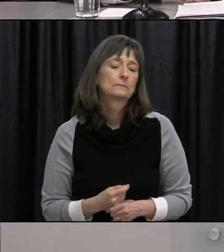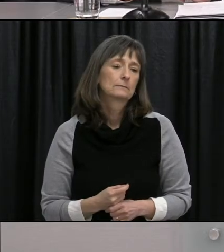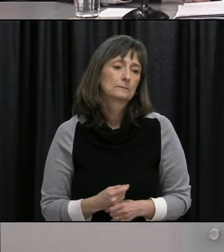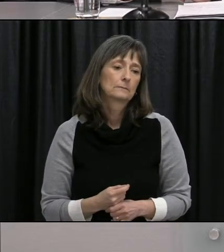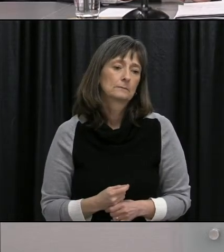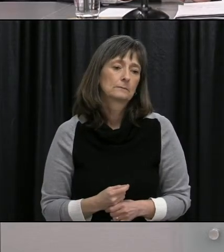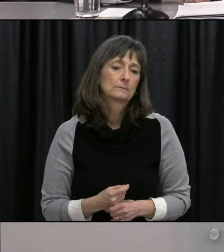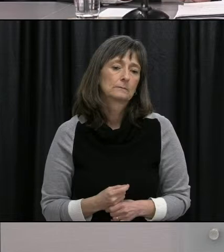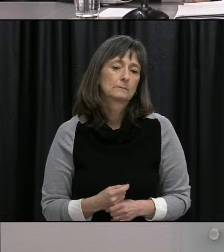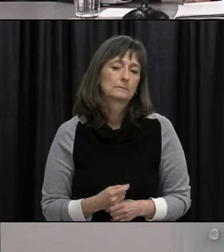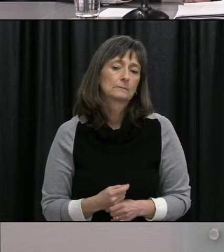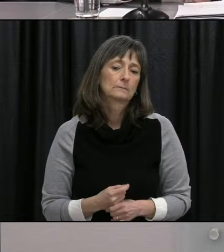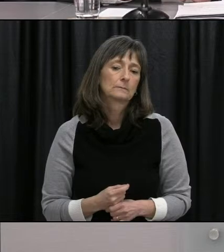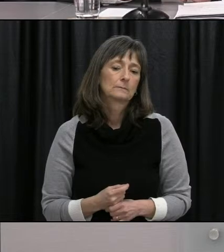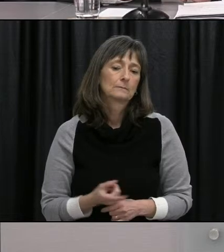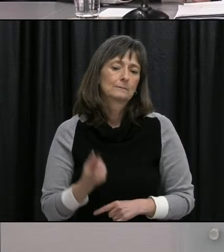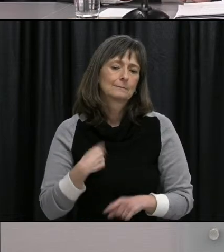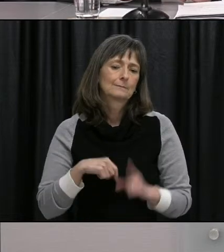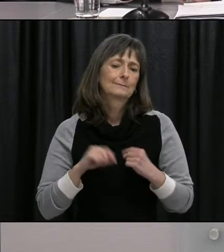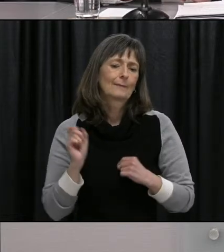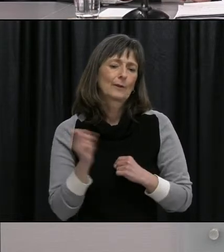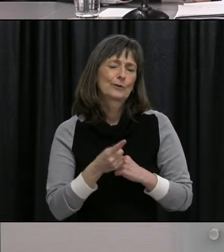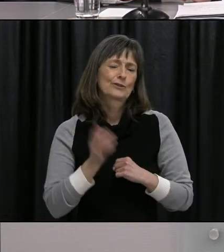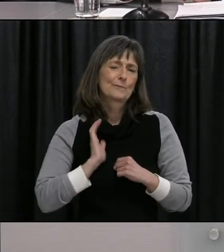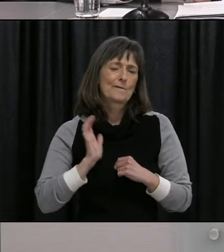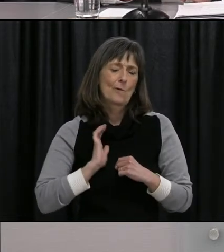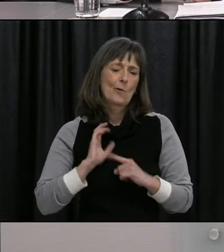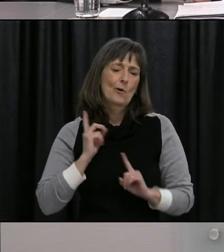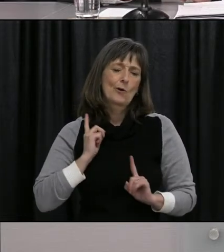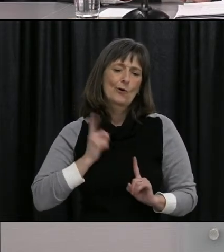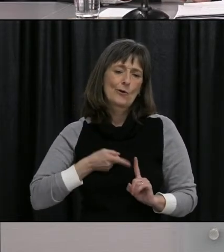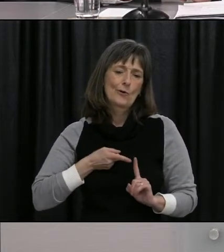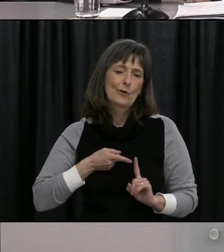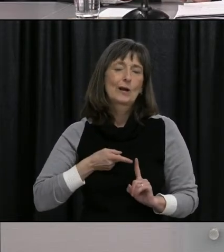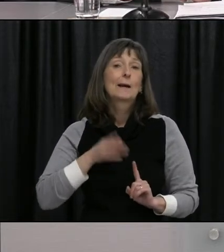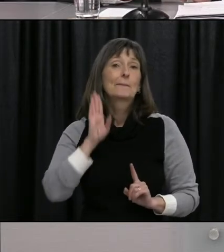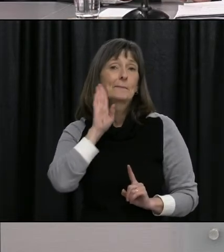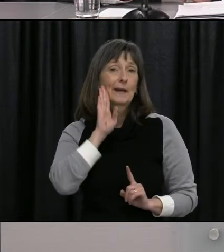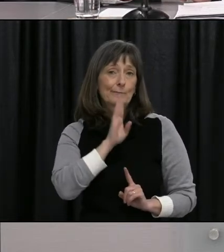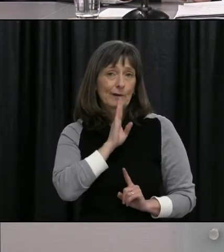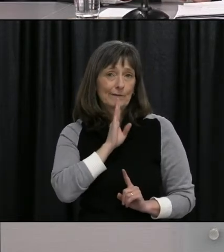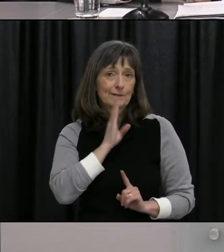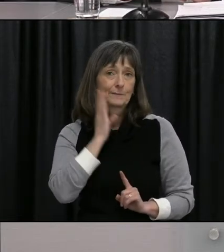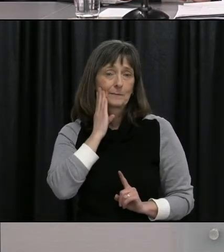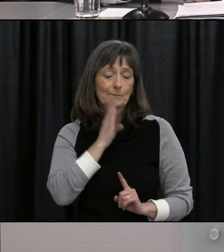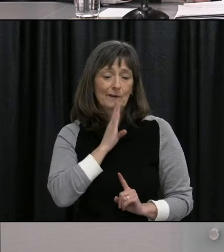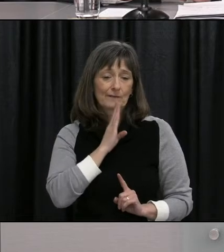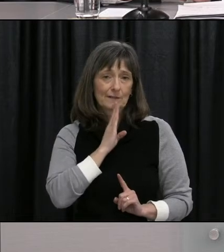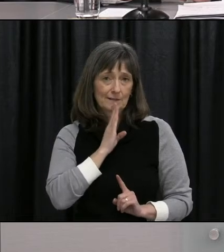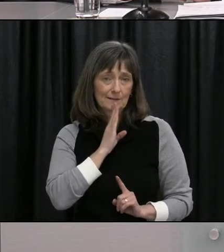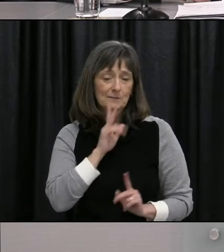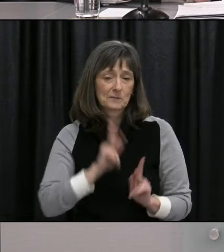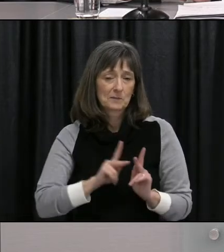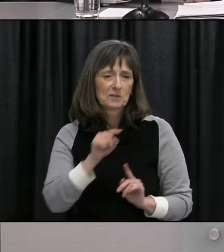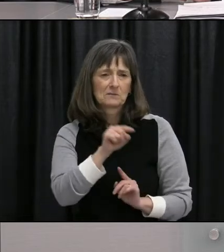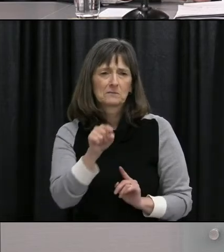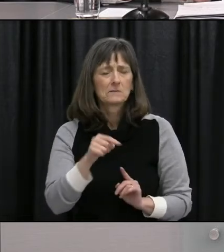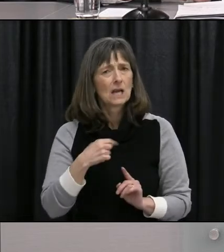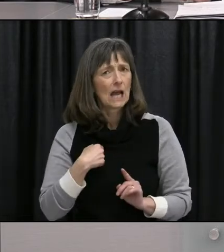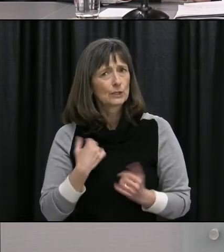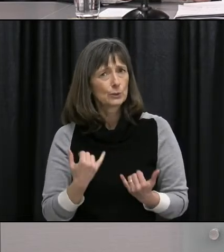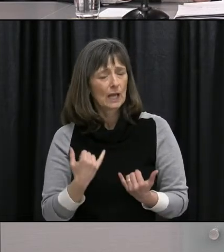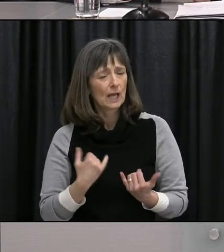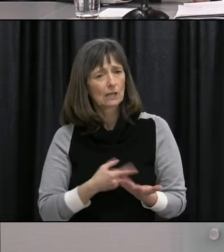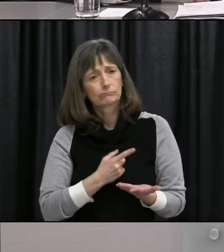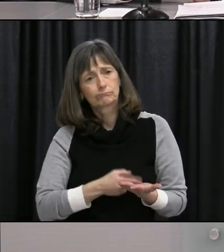Going back to my question regarding bed and breakfast owners, again, I talked to some people